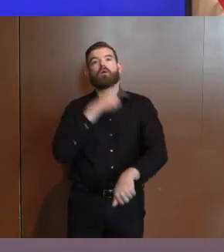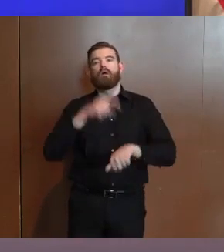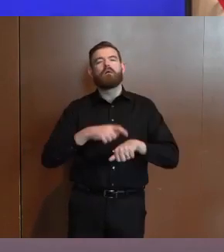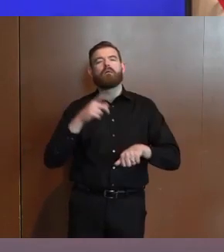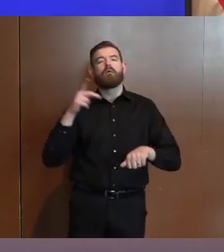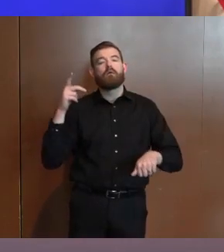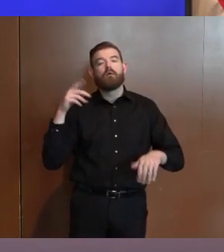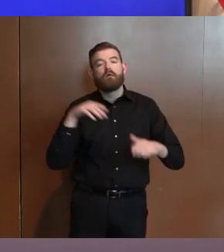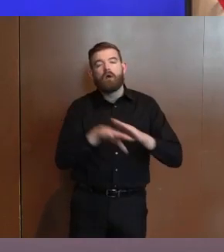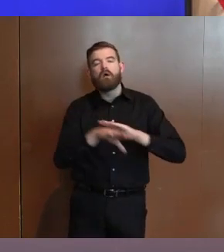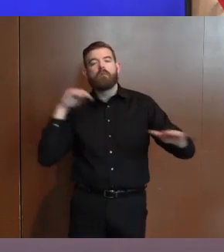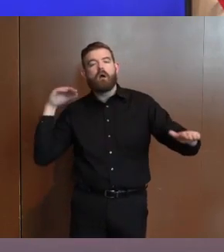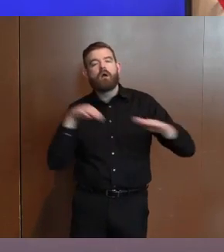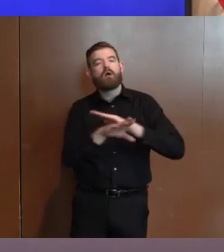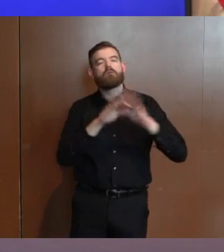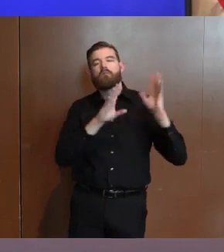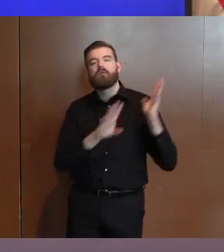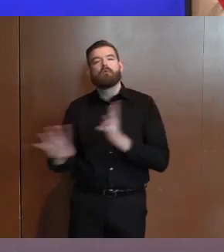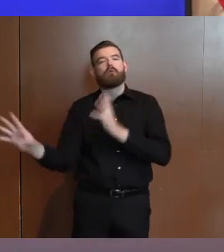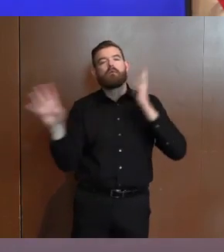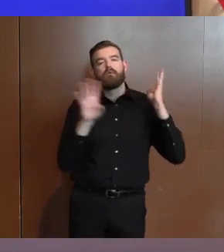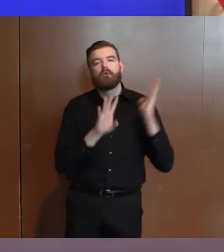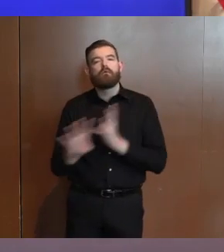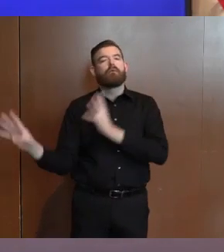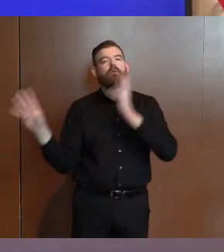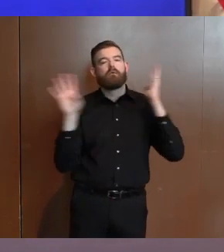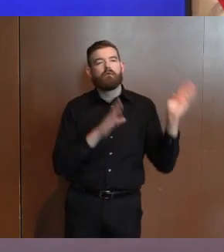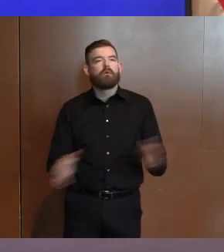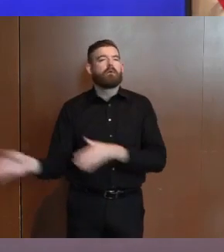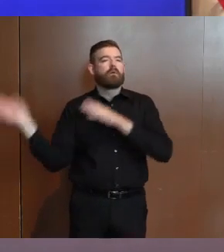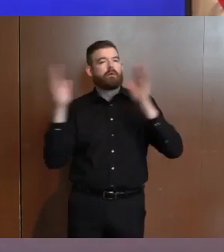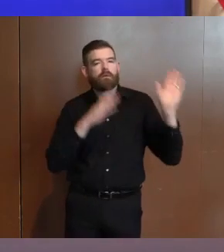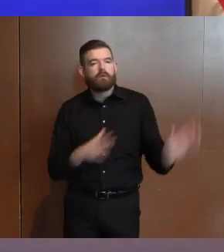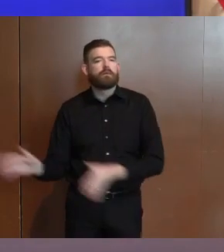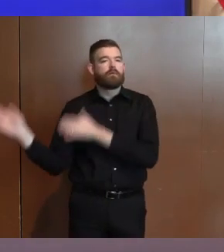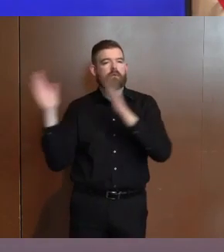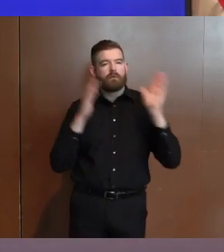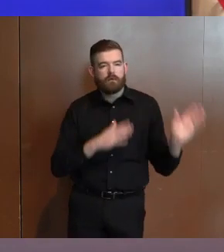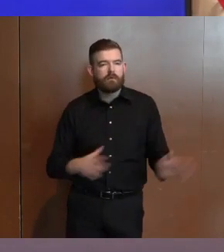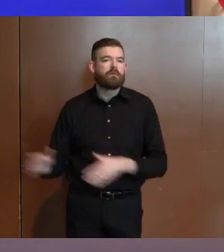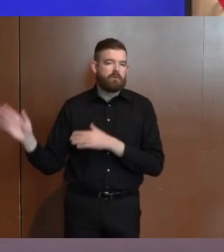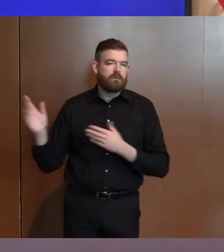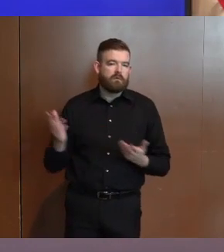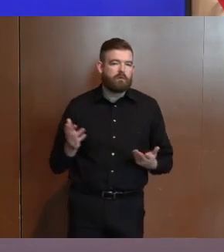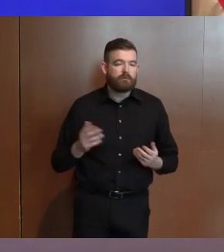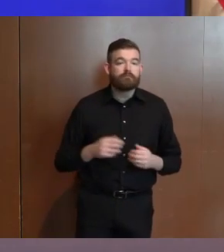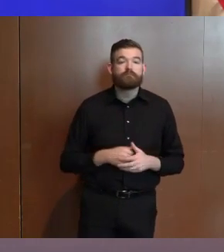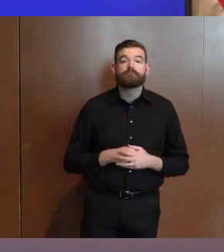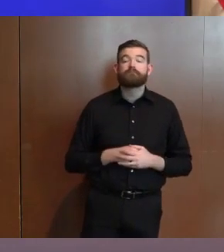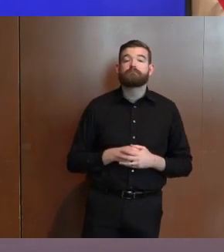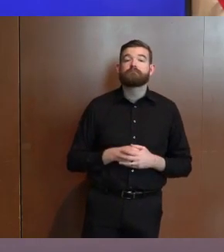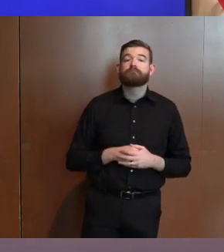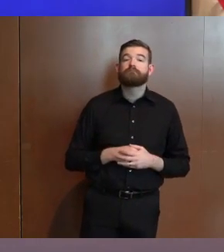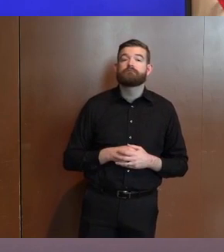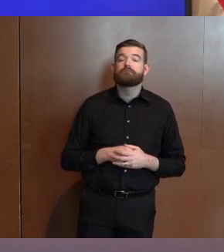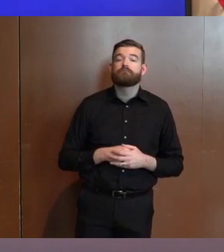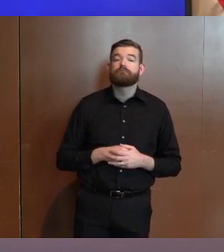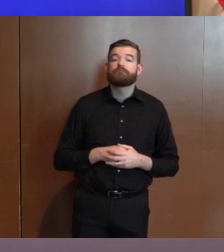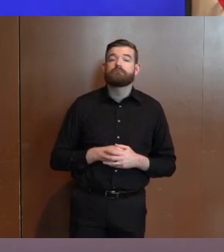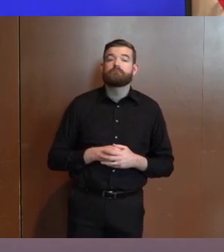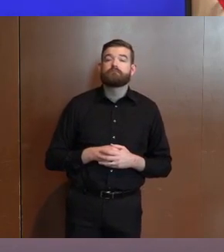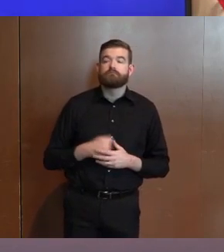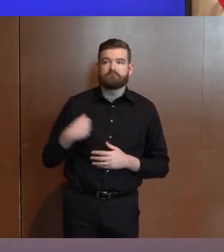Elise. Hi. My first question is from John Reitmeyer at NJ Spotlight. He asks, how do